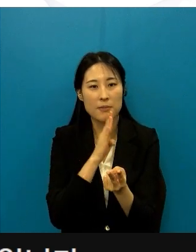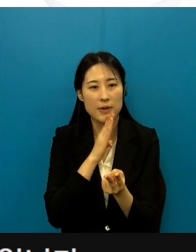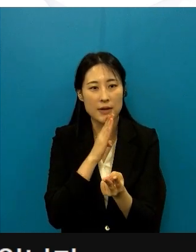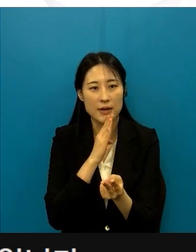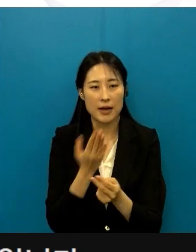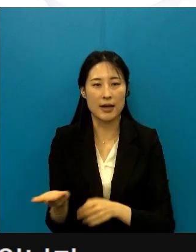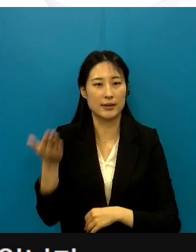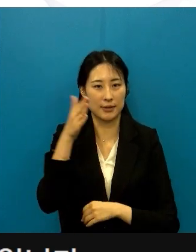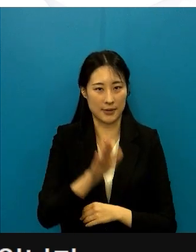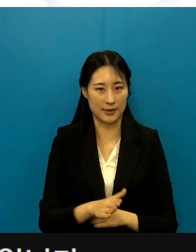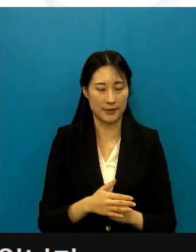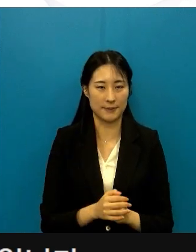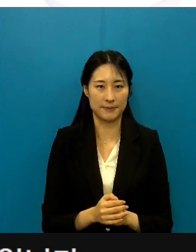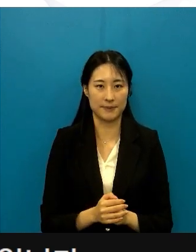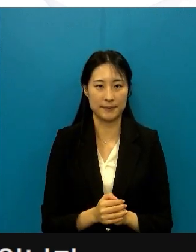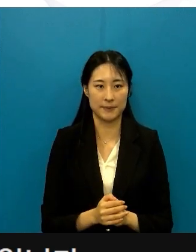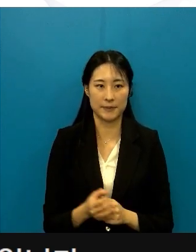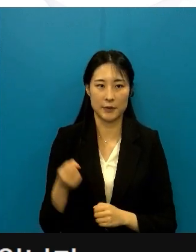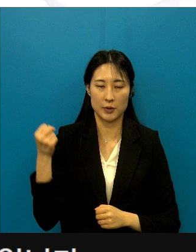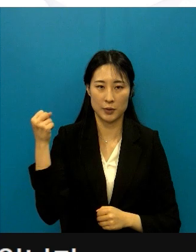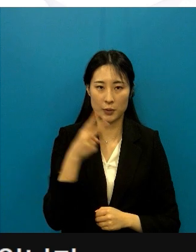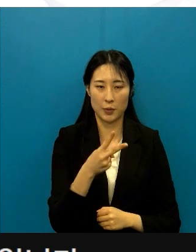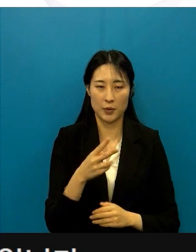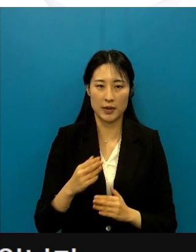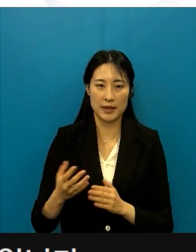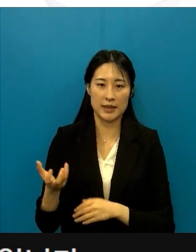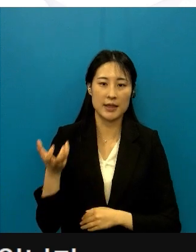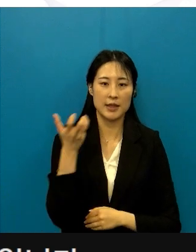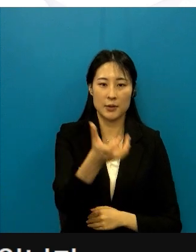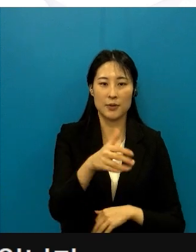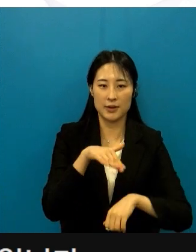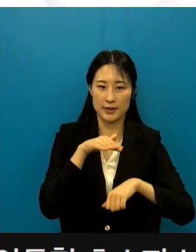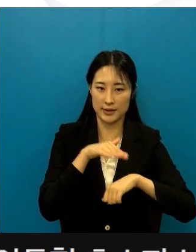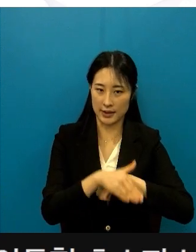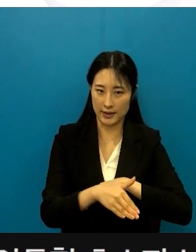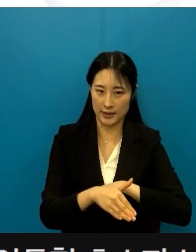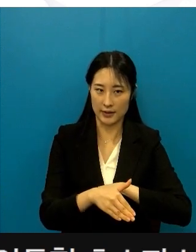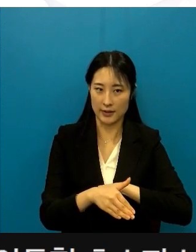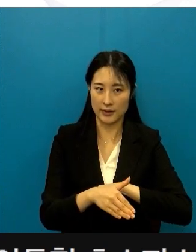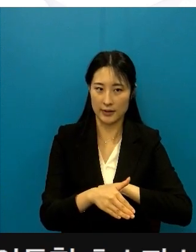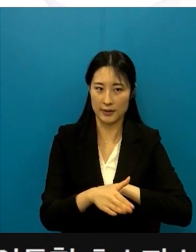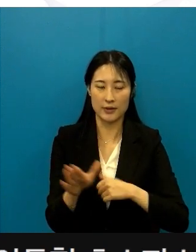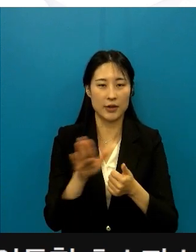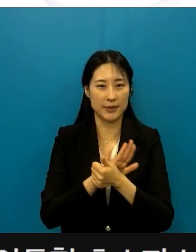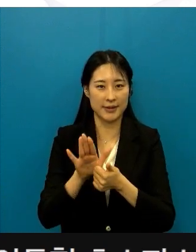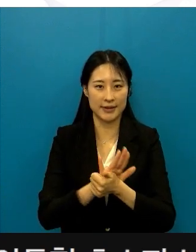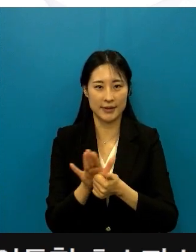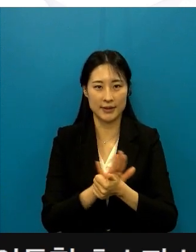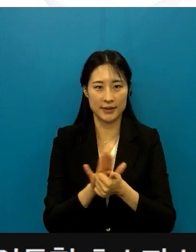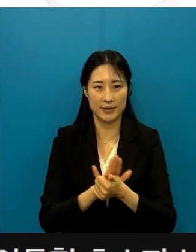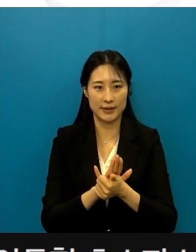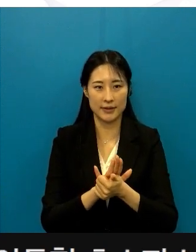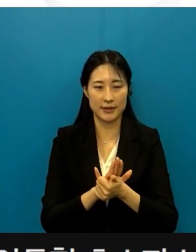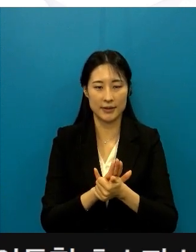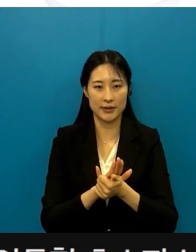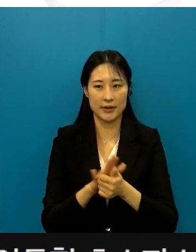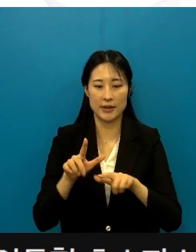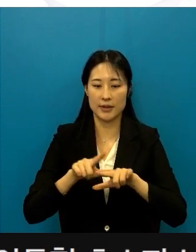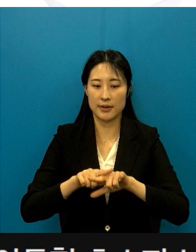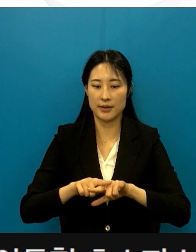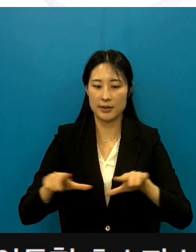hospice services coming to individuals in hospitals to provide the care. But generally